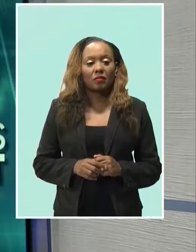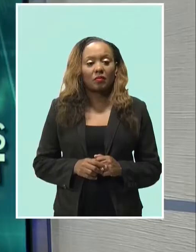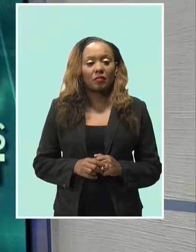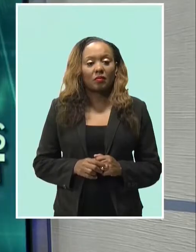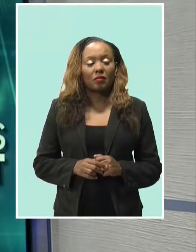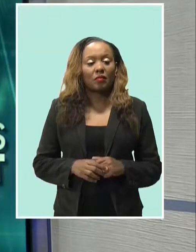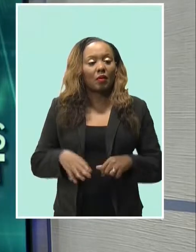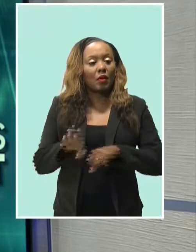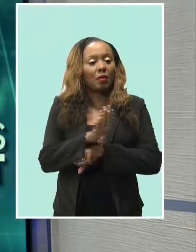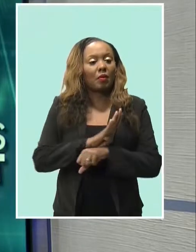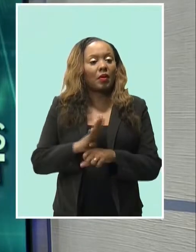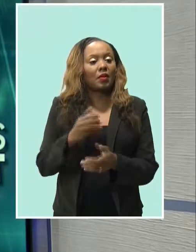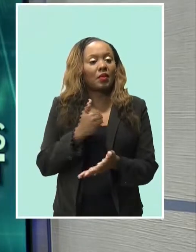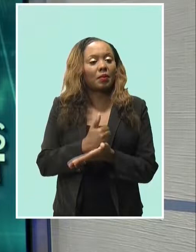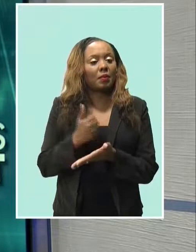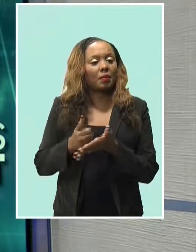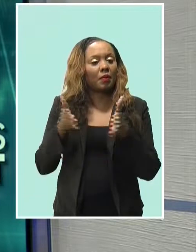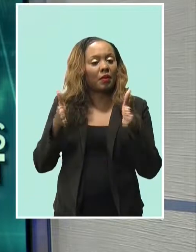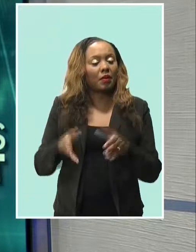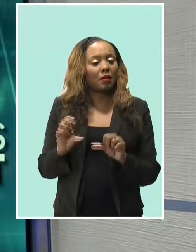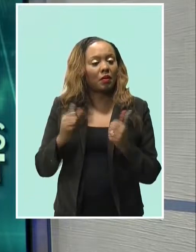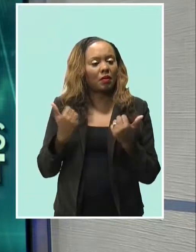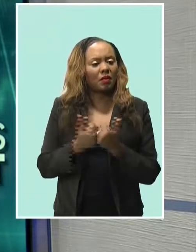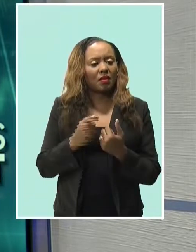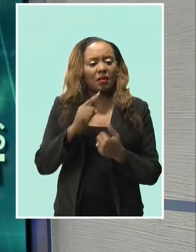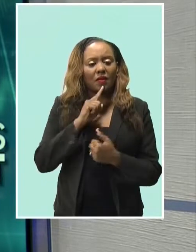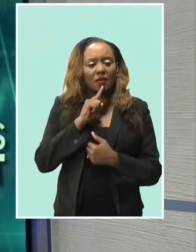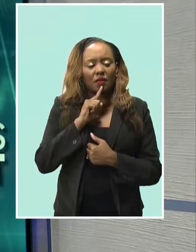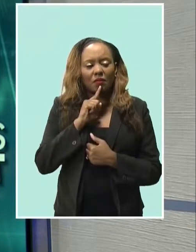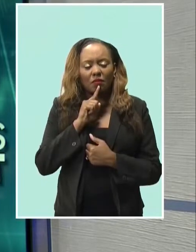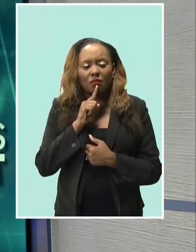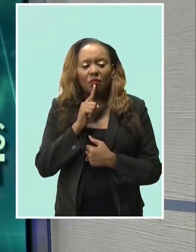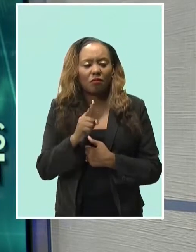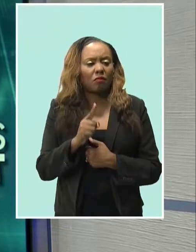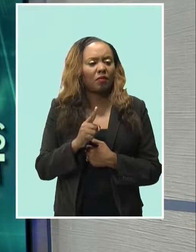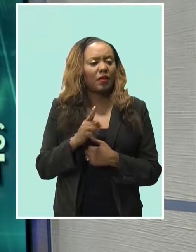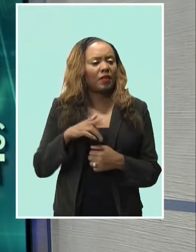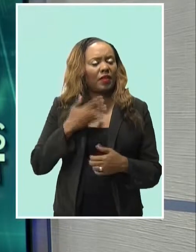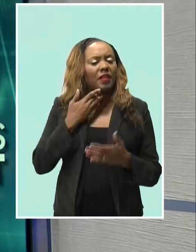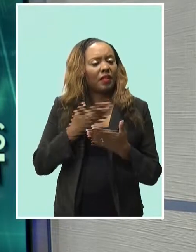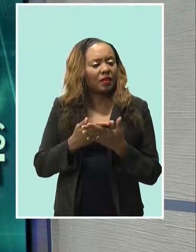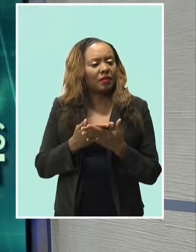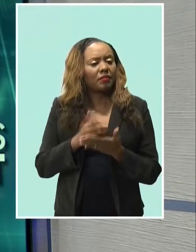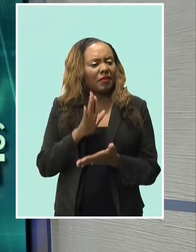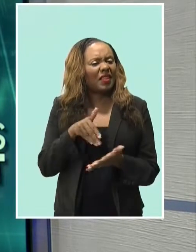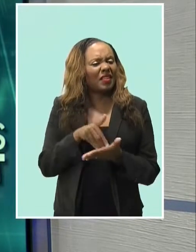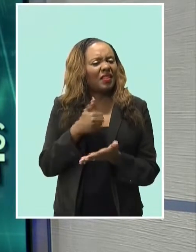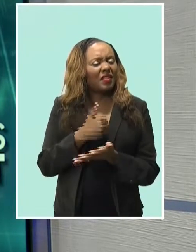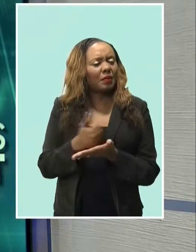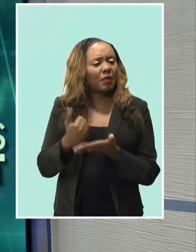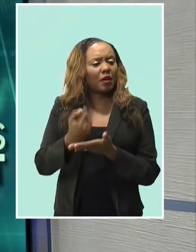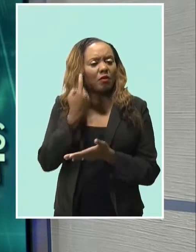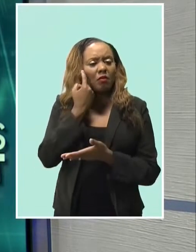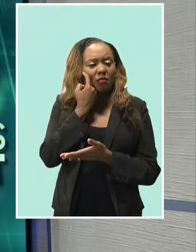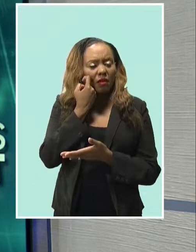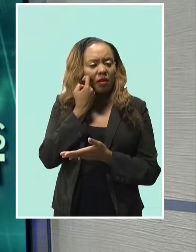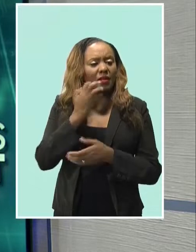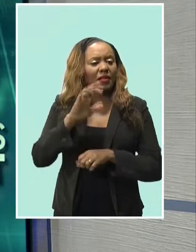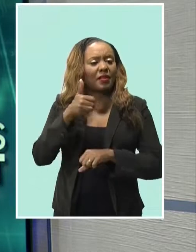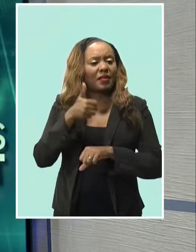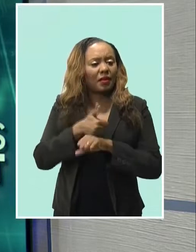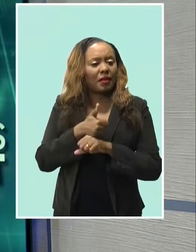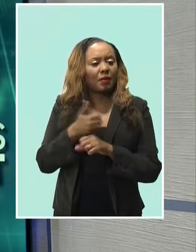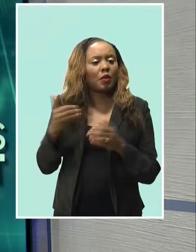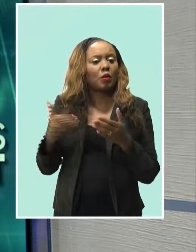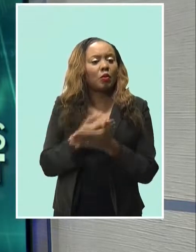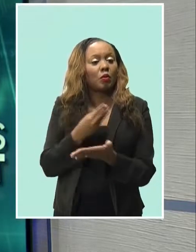the barbados bankers association says it is heartened by the recent decision by the central bank of barbados to establish new monetary